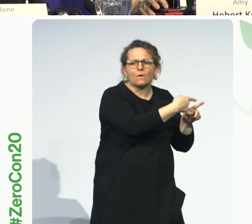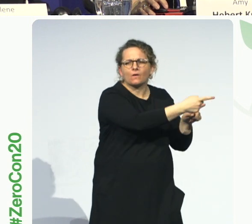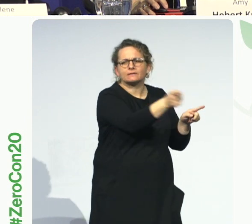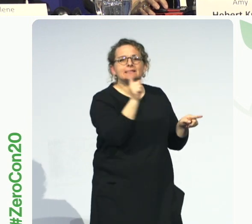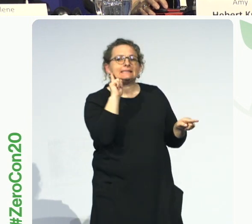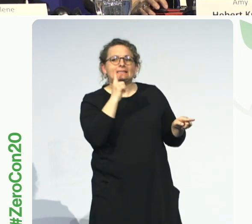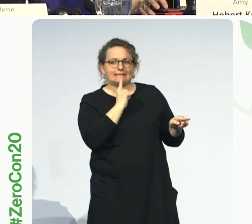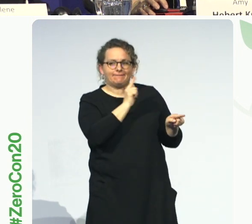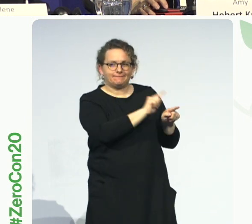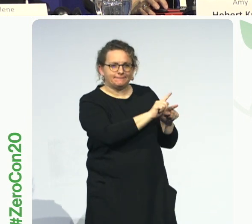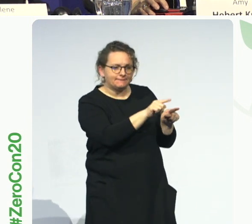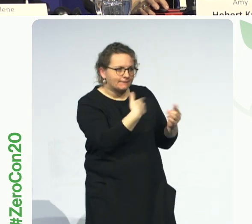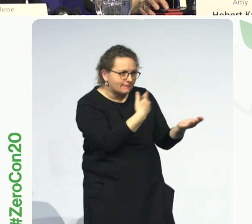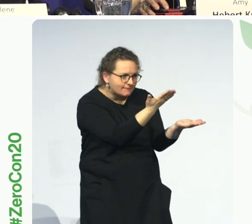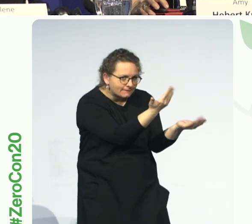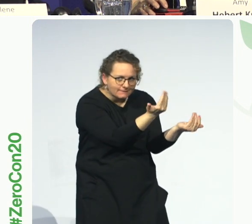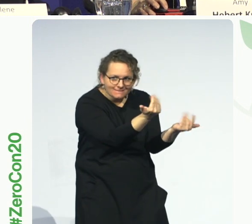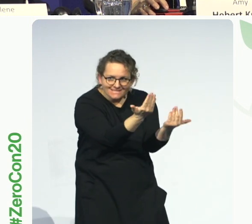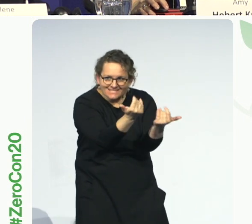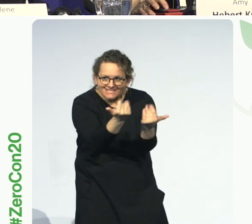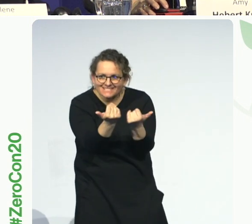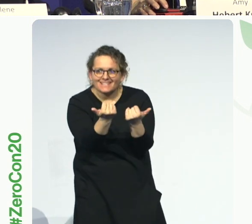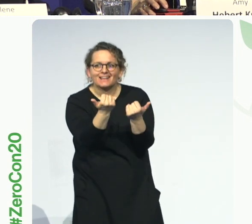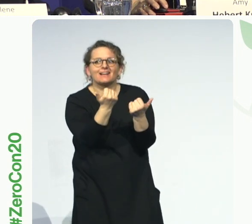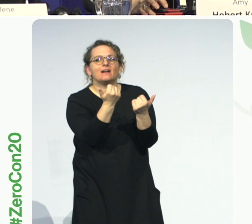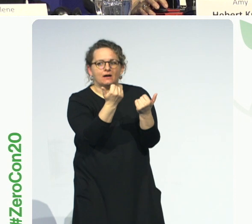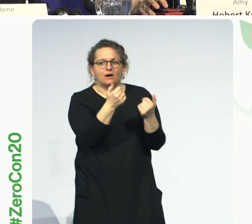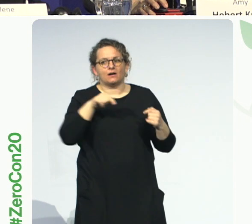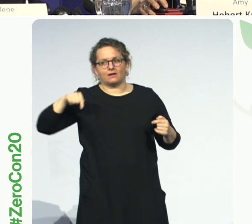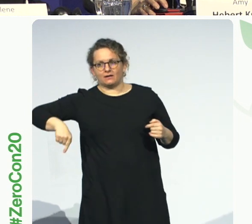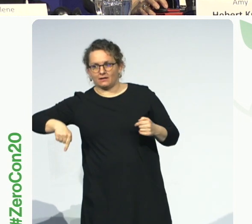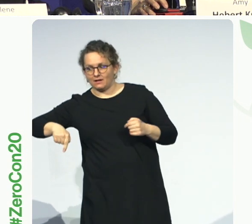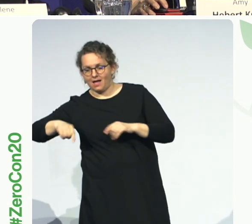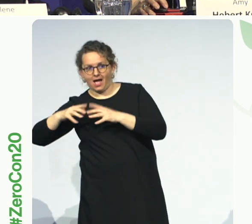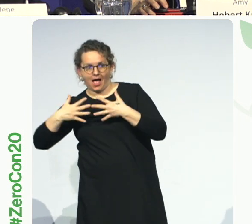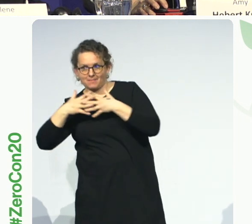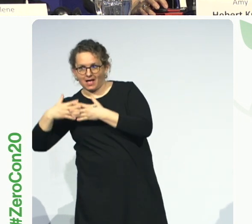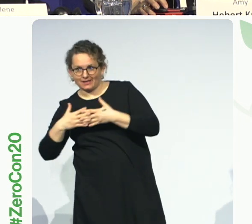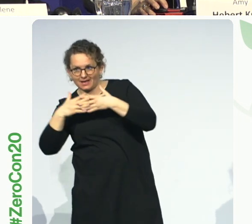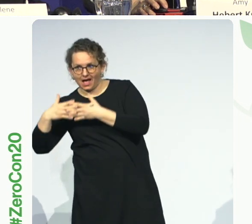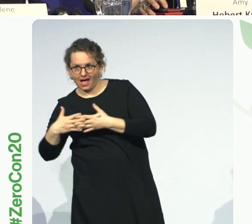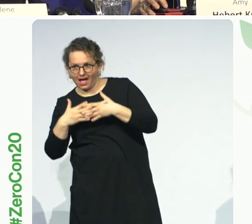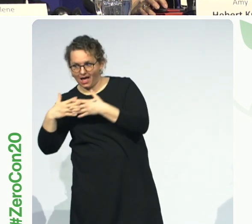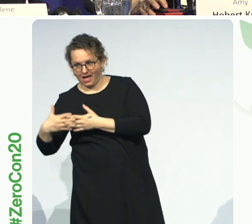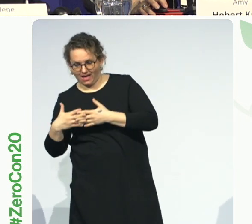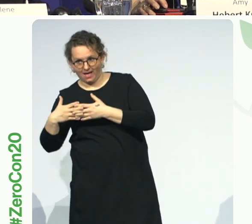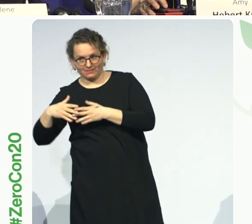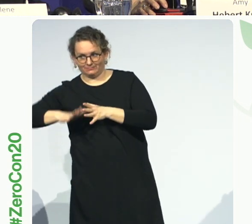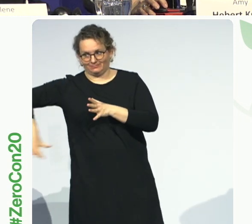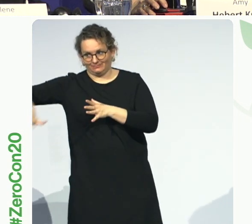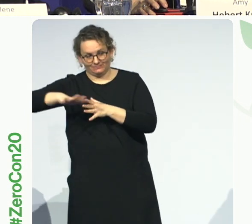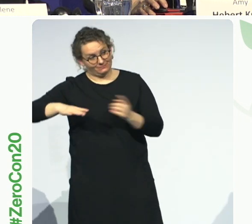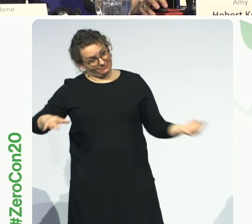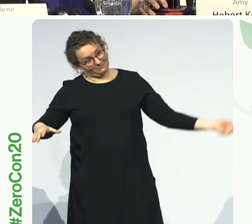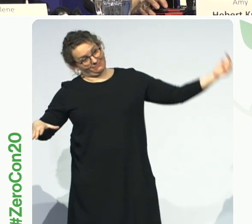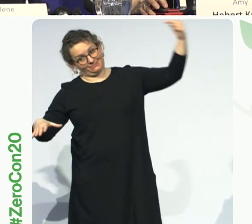States, teaching Chinese Sign Language and culture. And we believe that through this project that